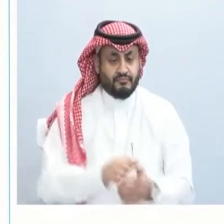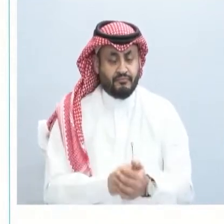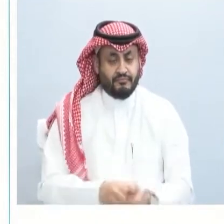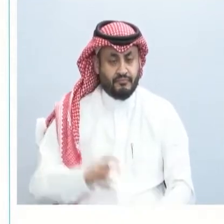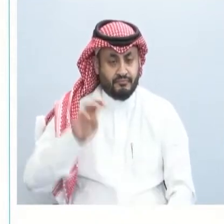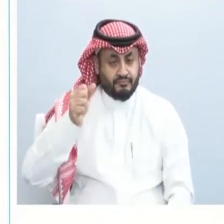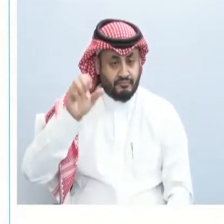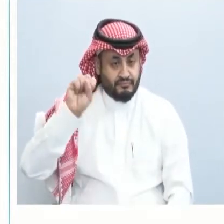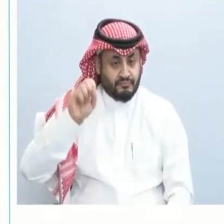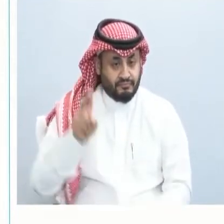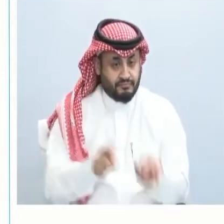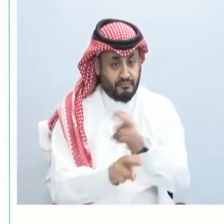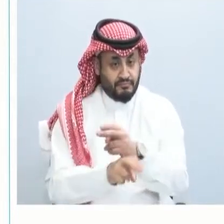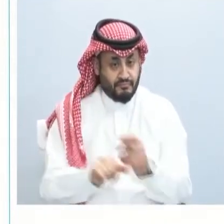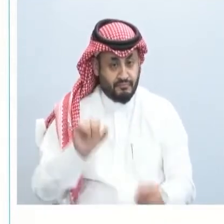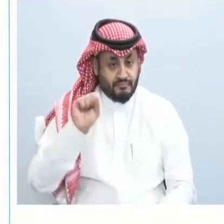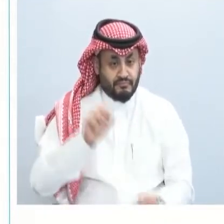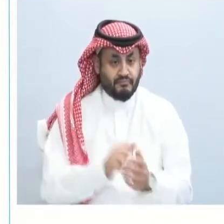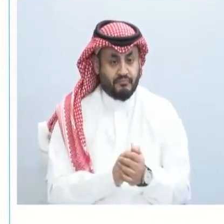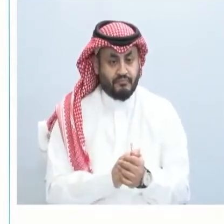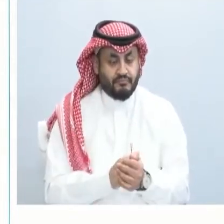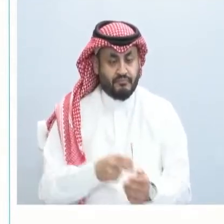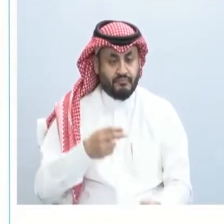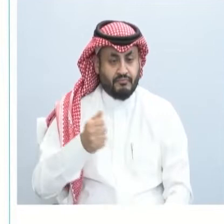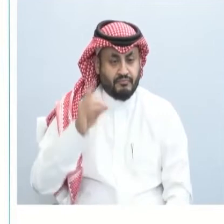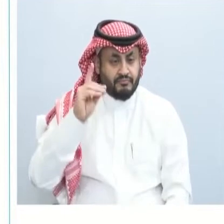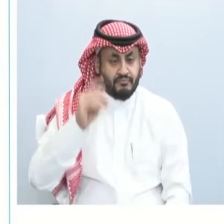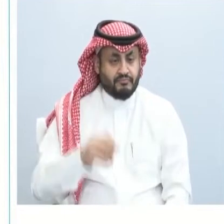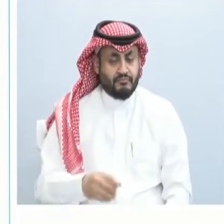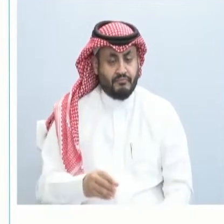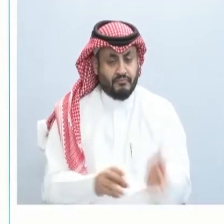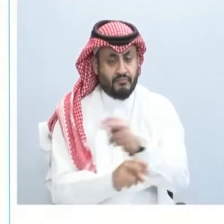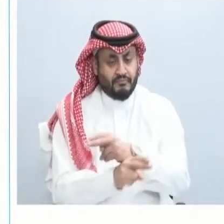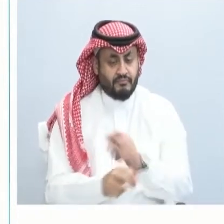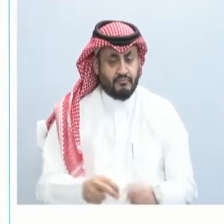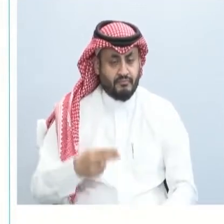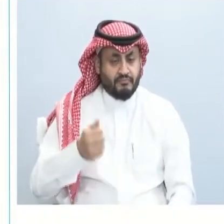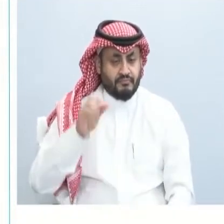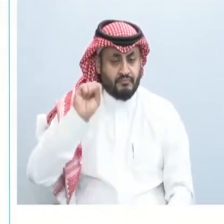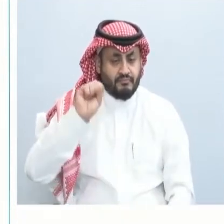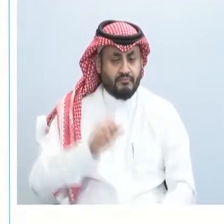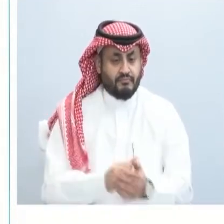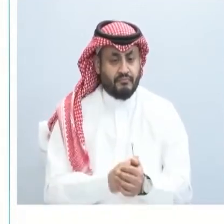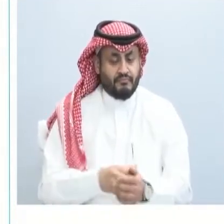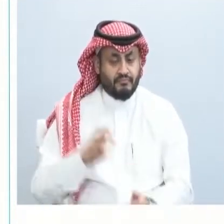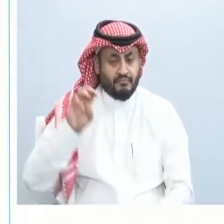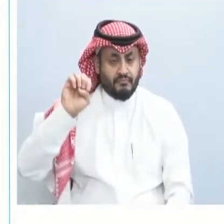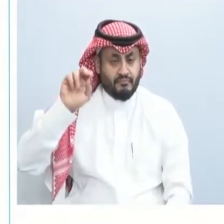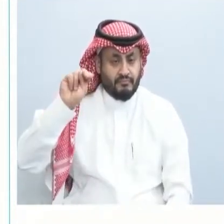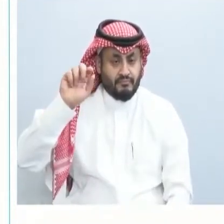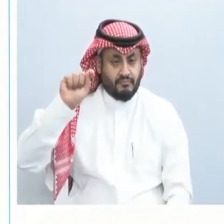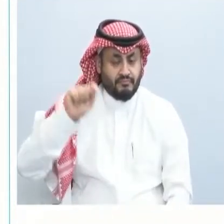Was will be is. And had will be has. Went